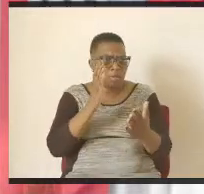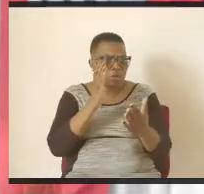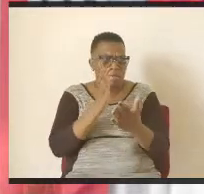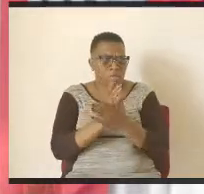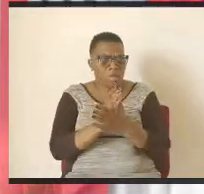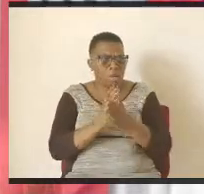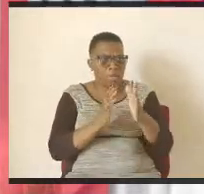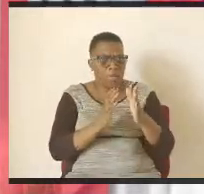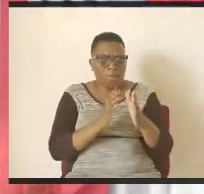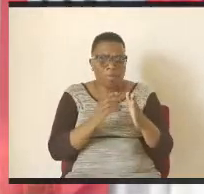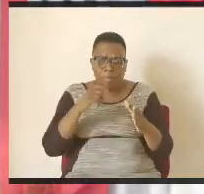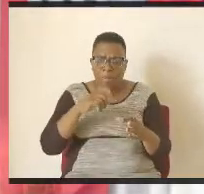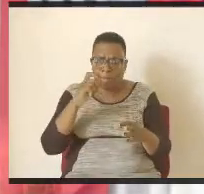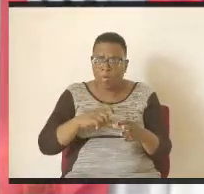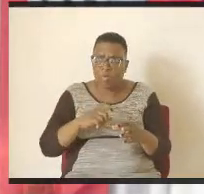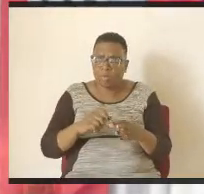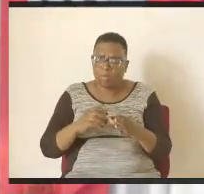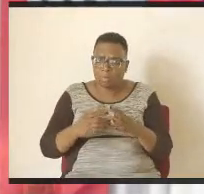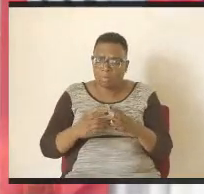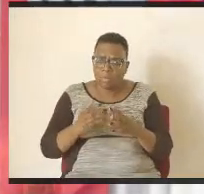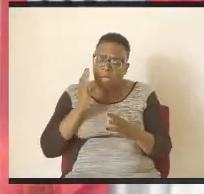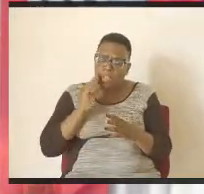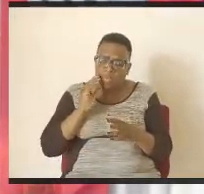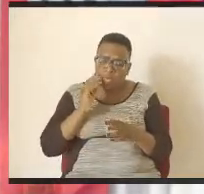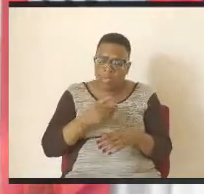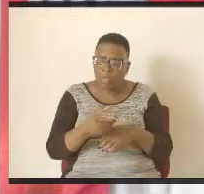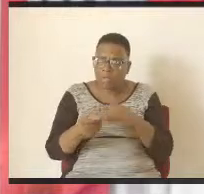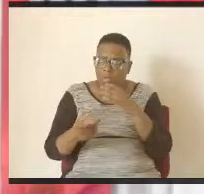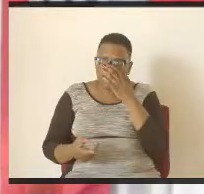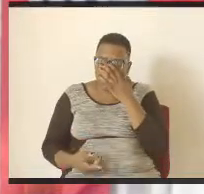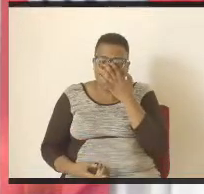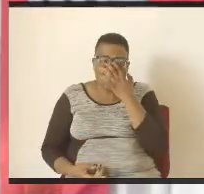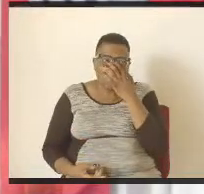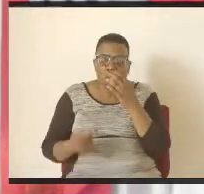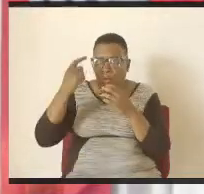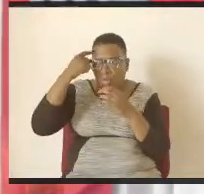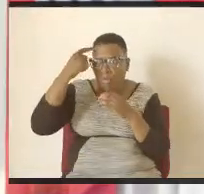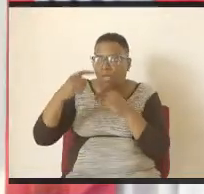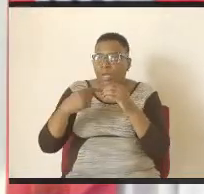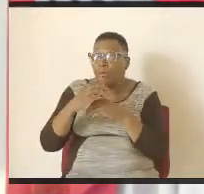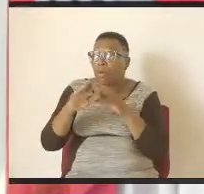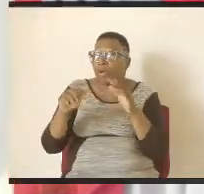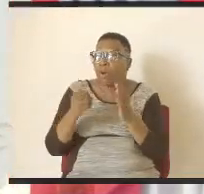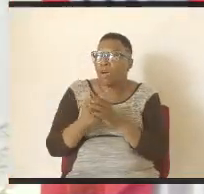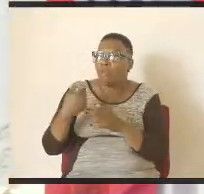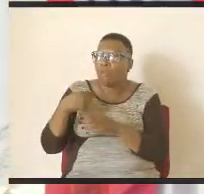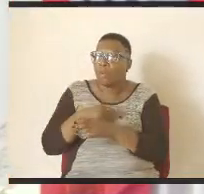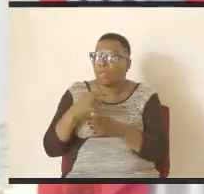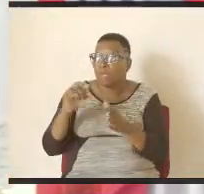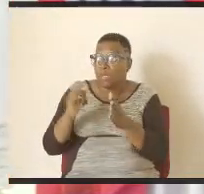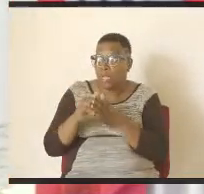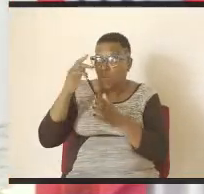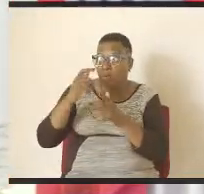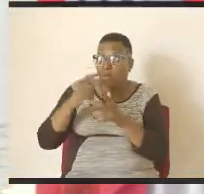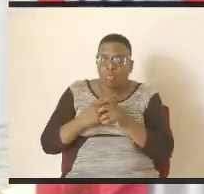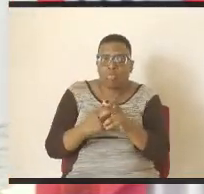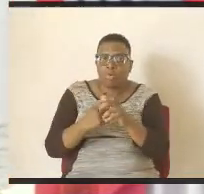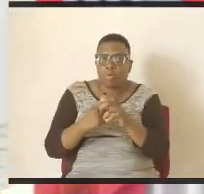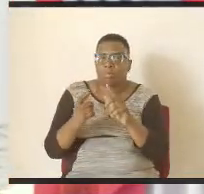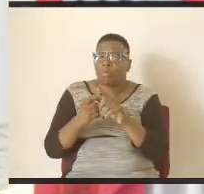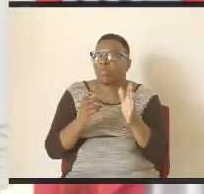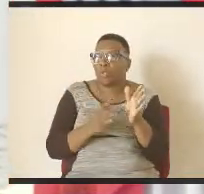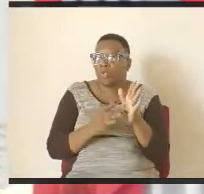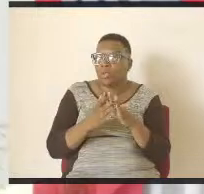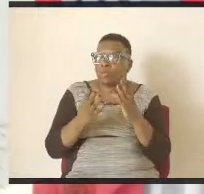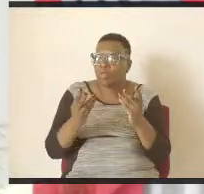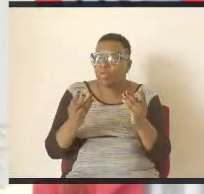be fulfilled? Not what I want, but what you want. He was thinking about all of us. That is the reason why we get up and run to Jesus. And that is the reason why we spend the